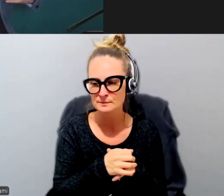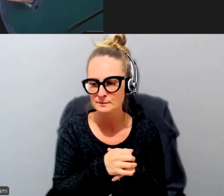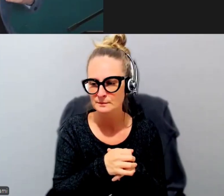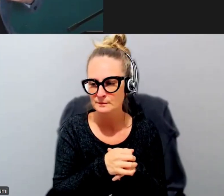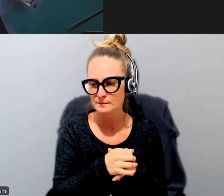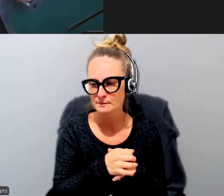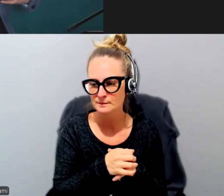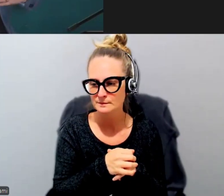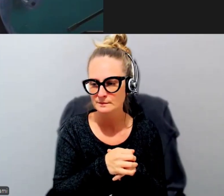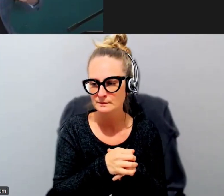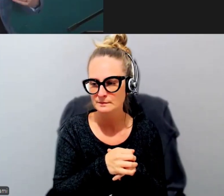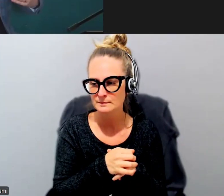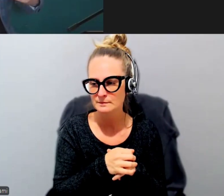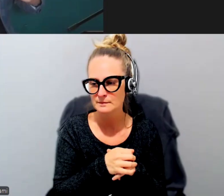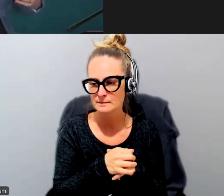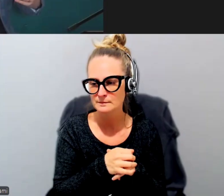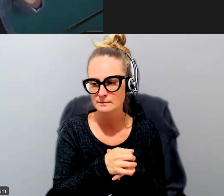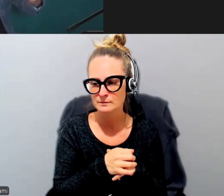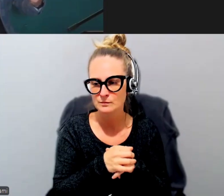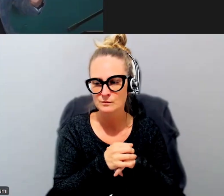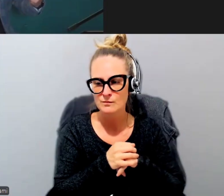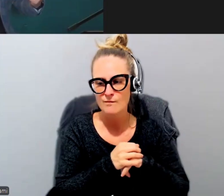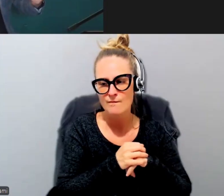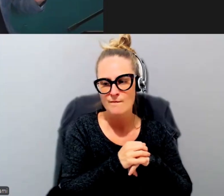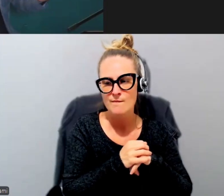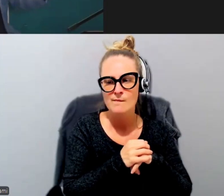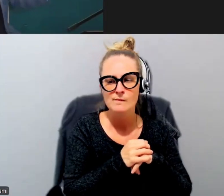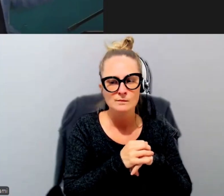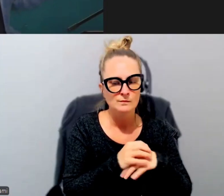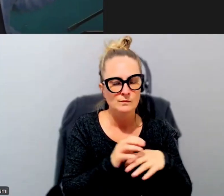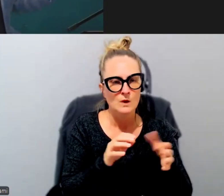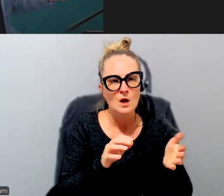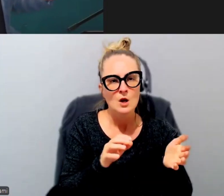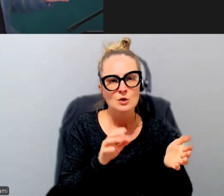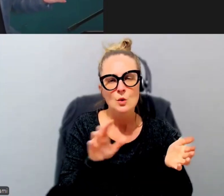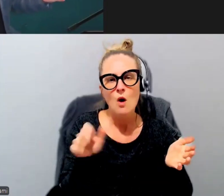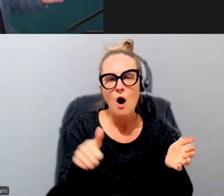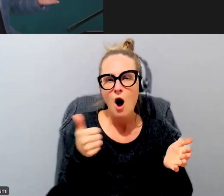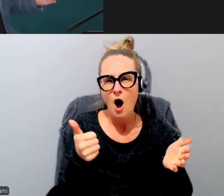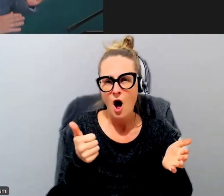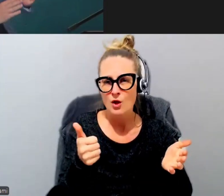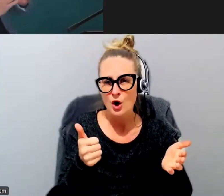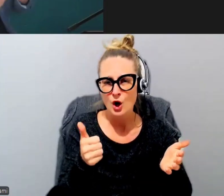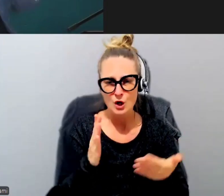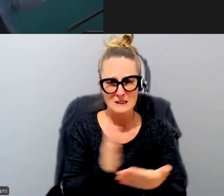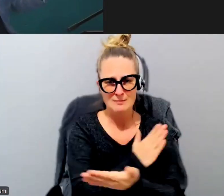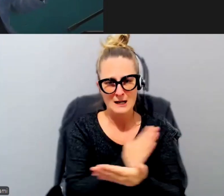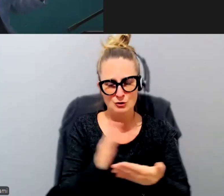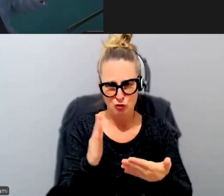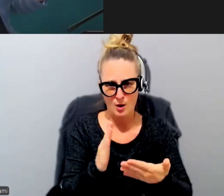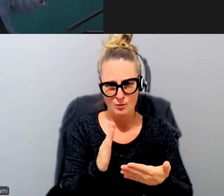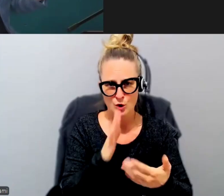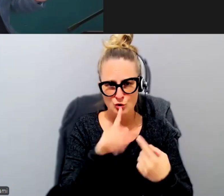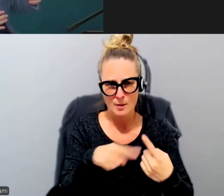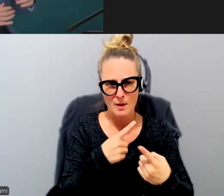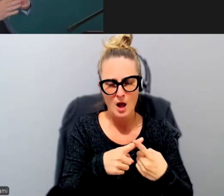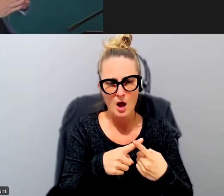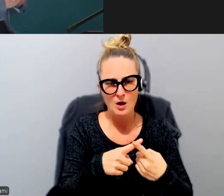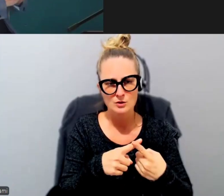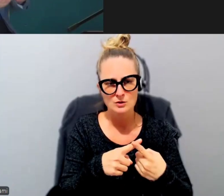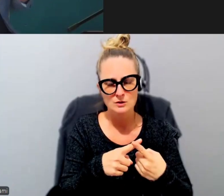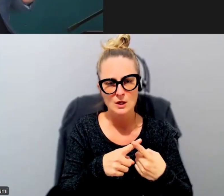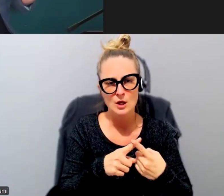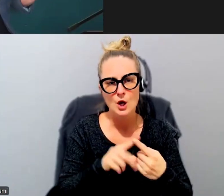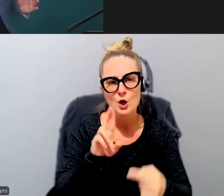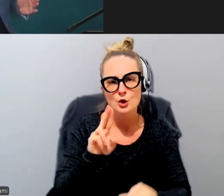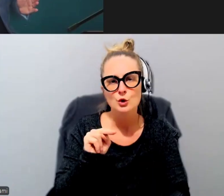amazing about what Felix Adler did was, because another spectrum we can talk about is universal and particular. And he